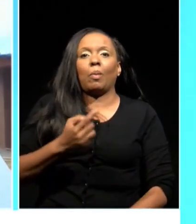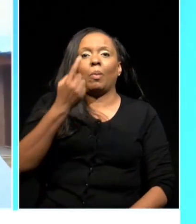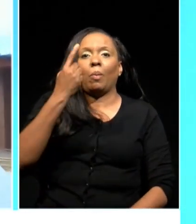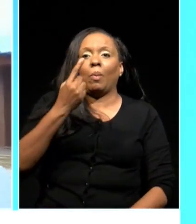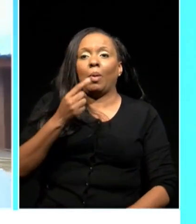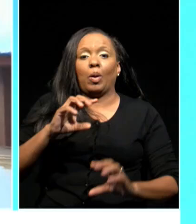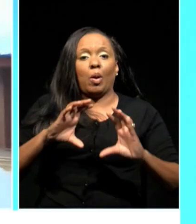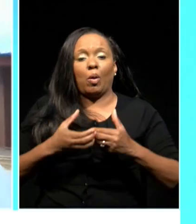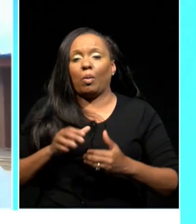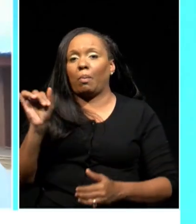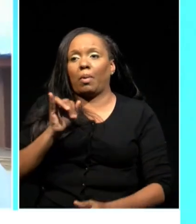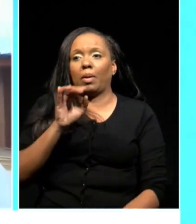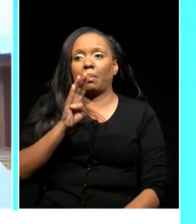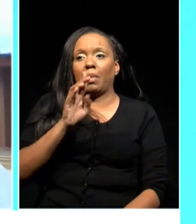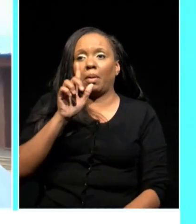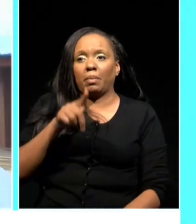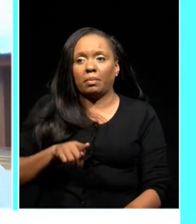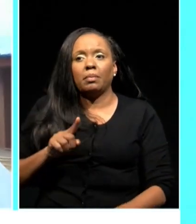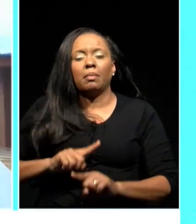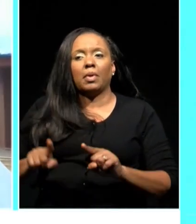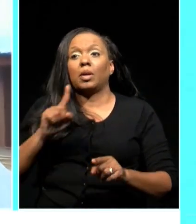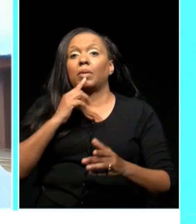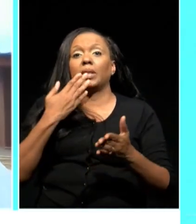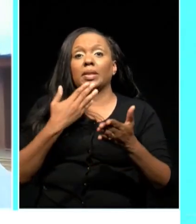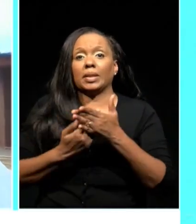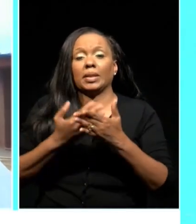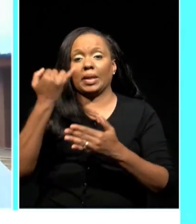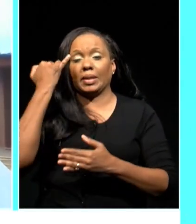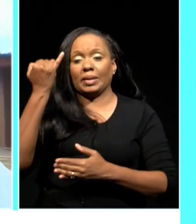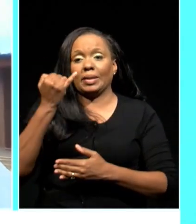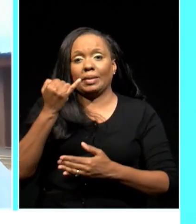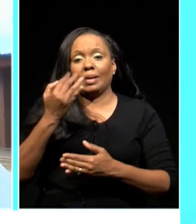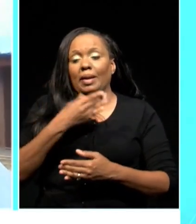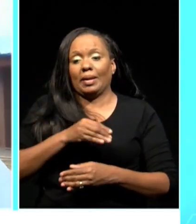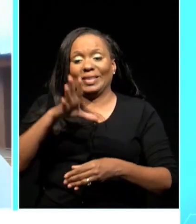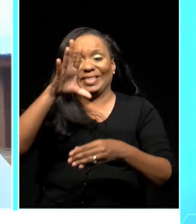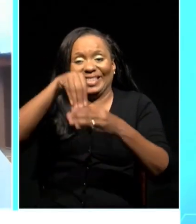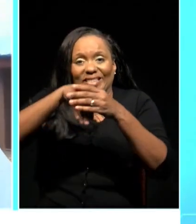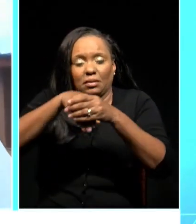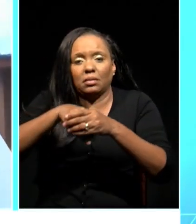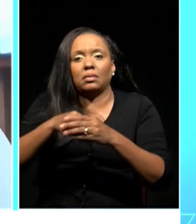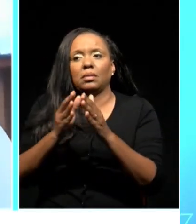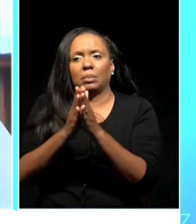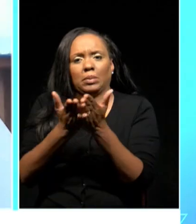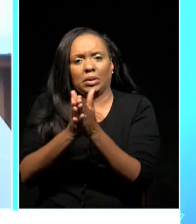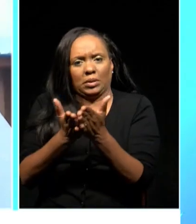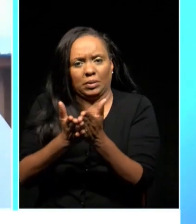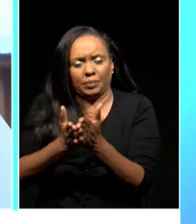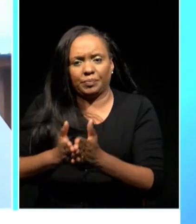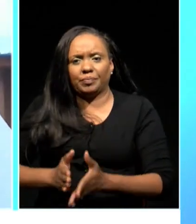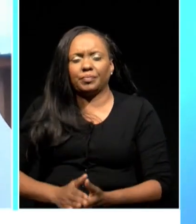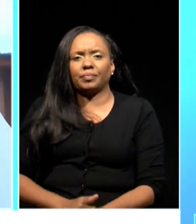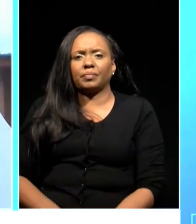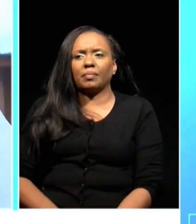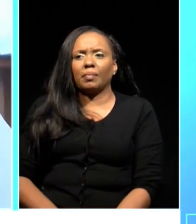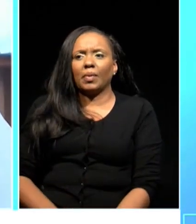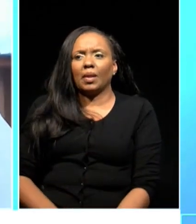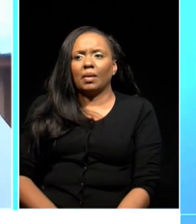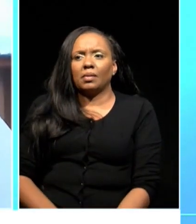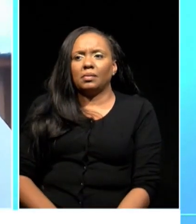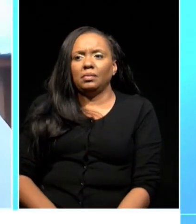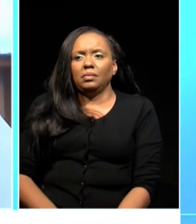Labour Party administration. But it is very good that they have put it there, and that I hope that a lot of the next few, I don't think they're going to